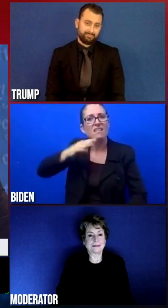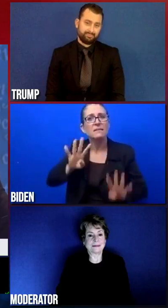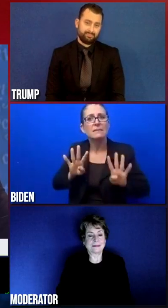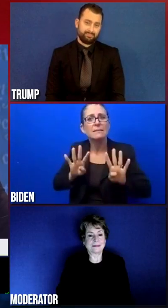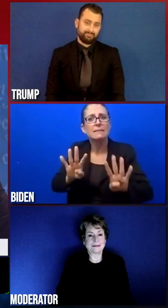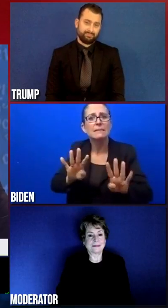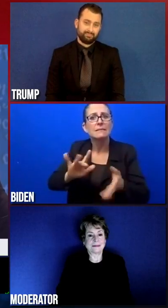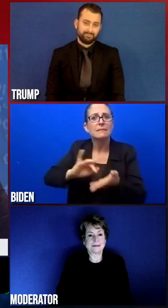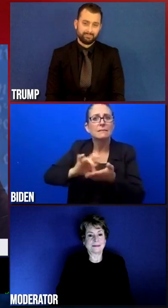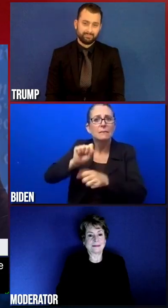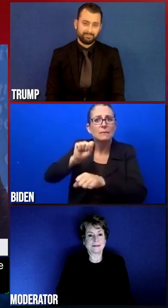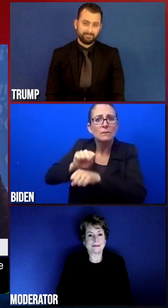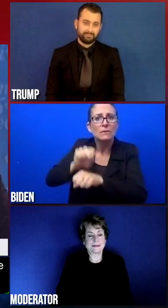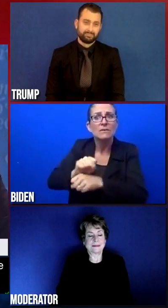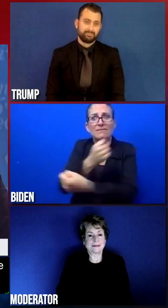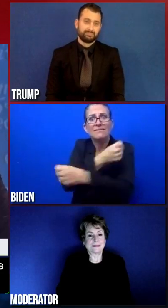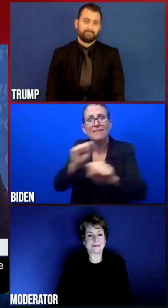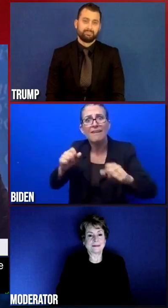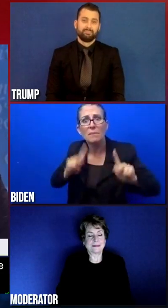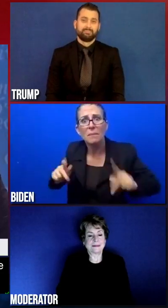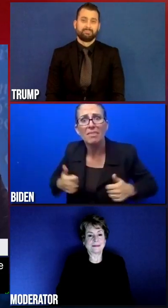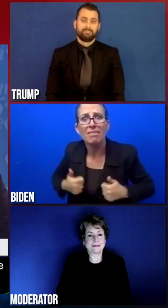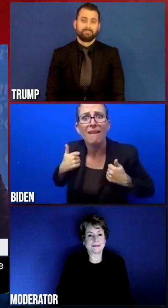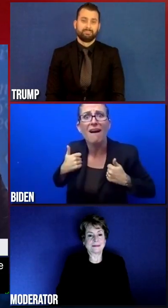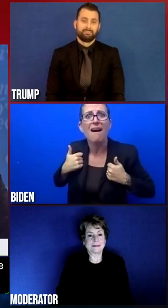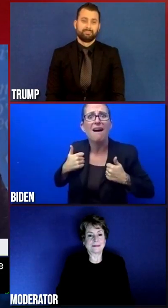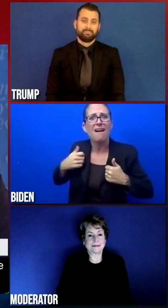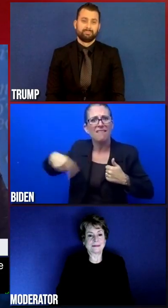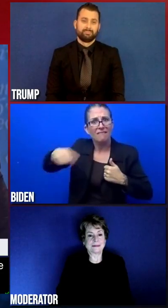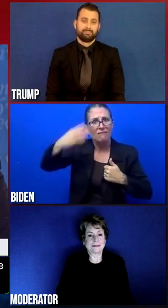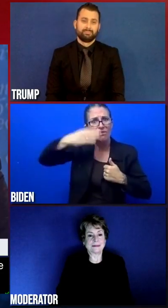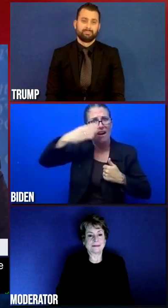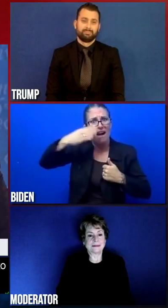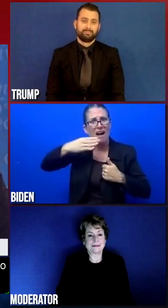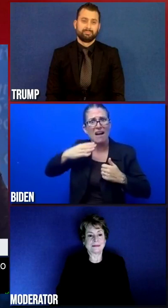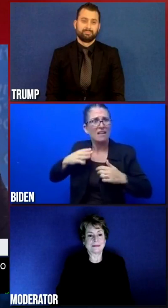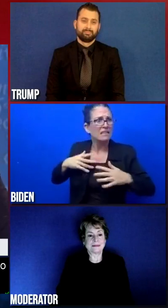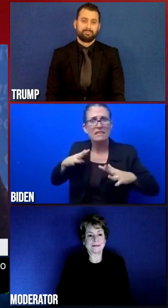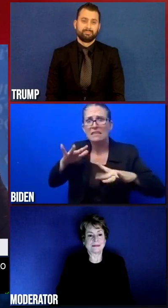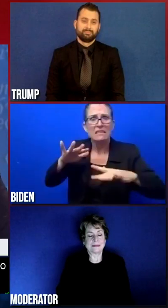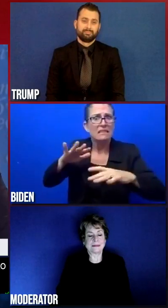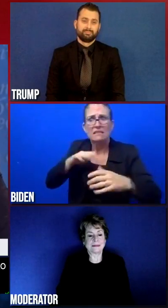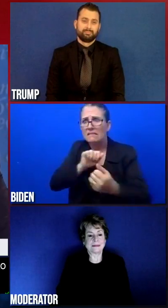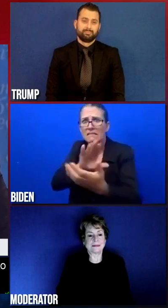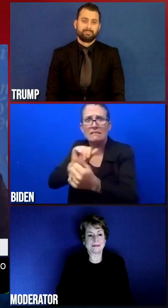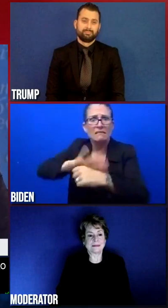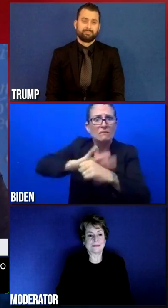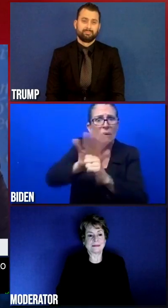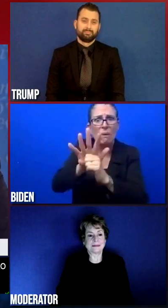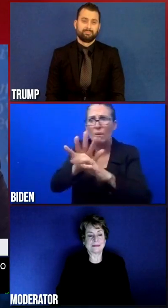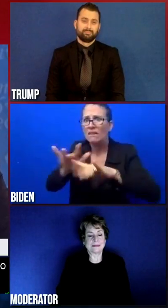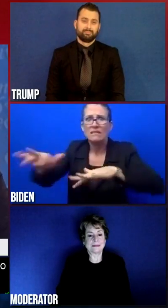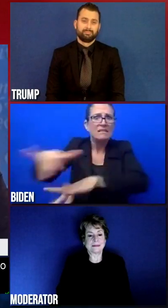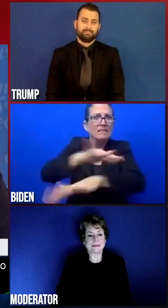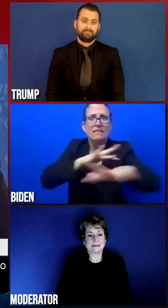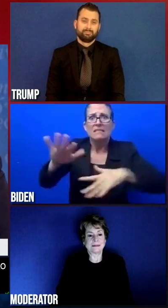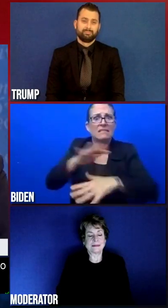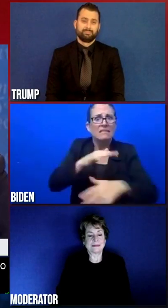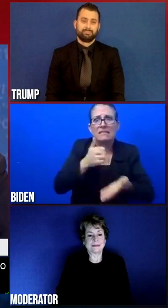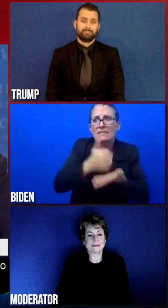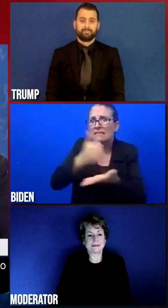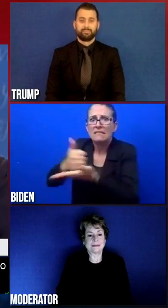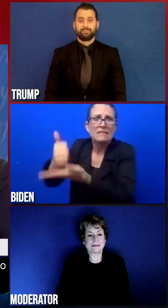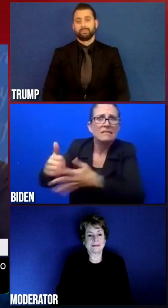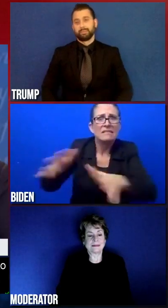who've been putting themselves in the way to make sure that we could all try to make it. And the idea that he is insisting that